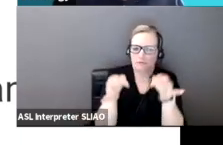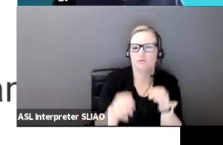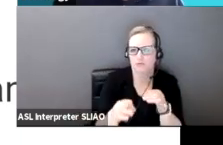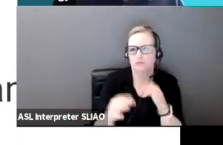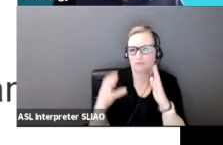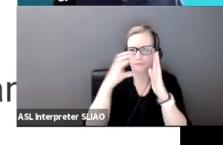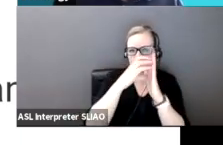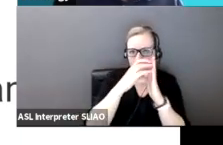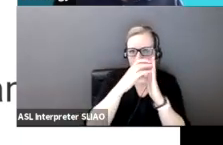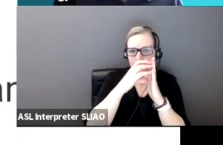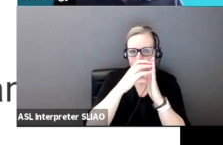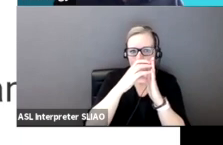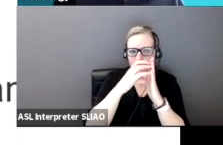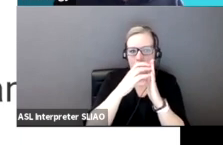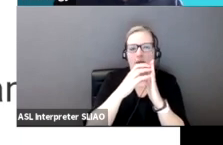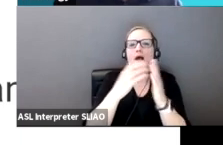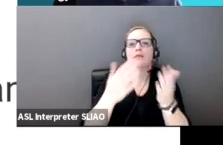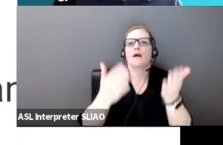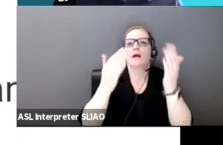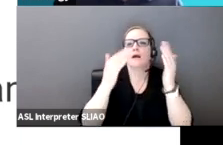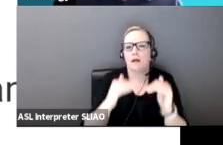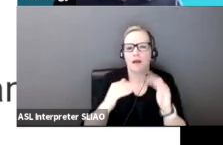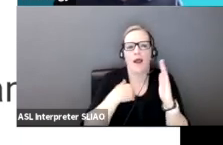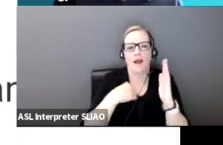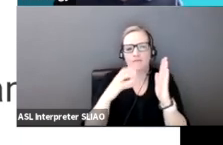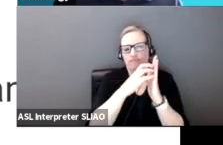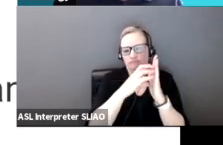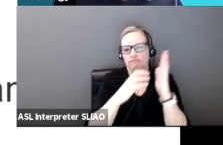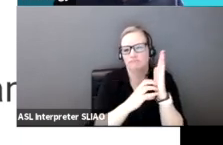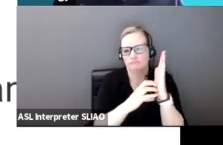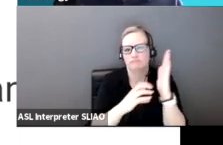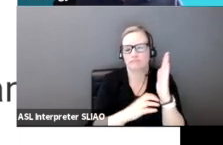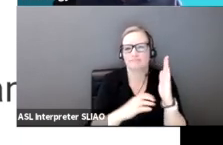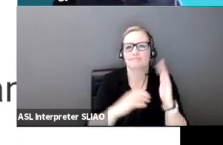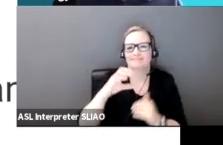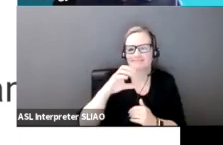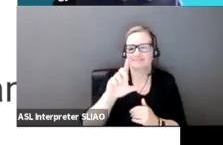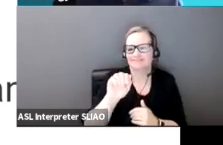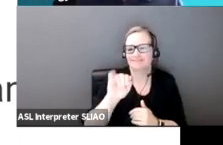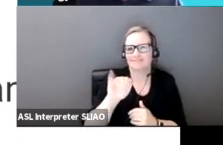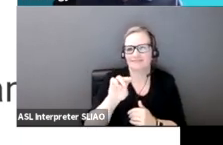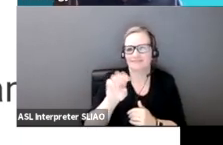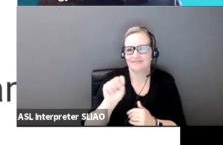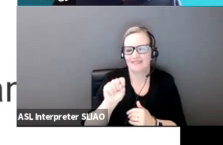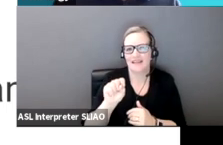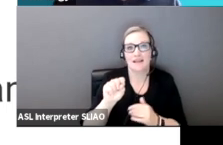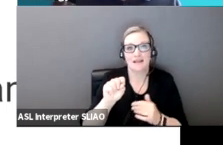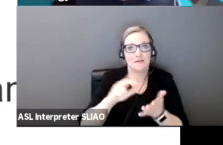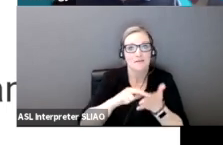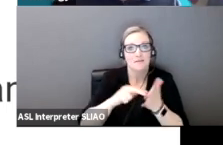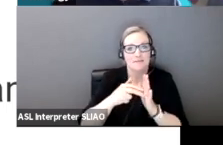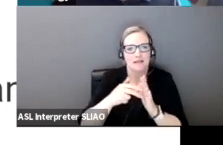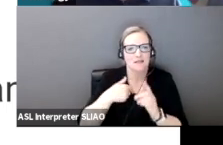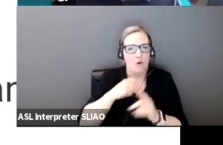Then there are patent claims, and this is the area of subject matter taken from